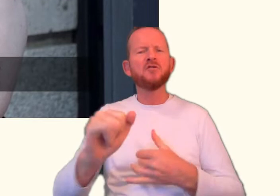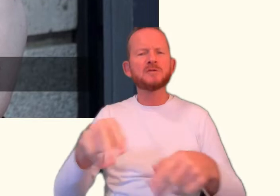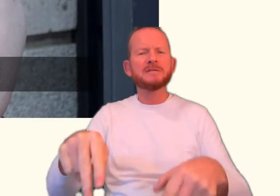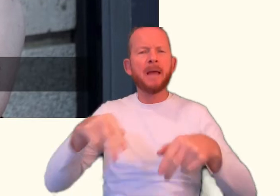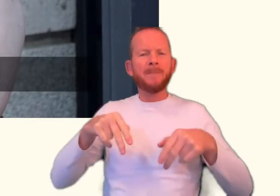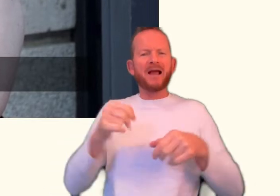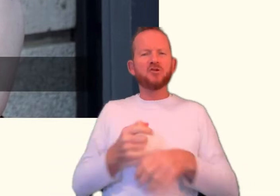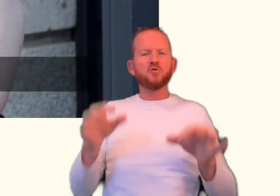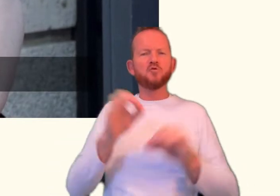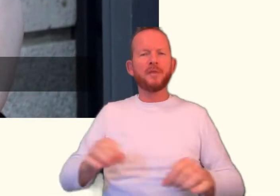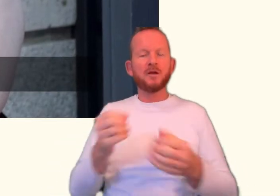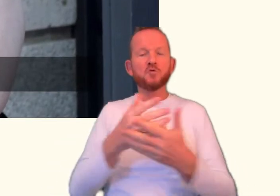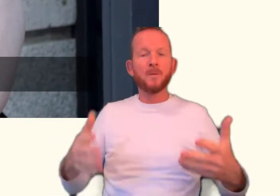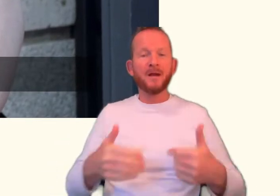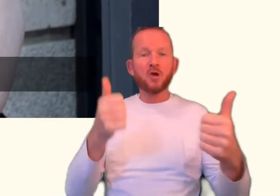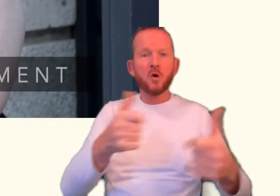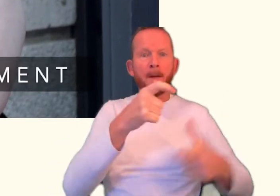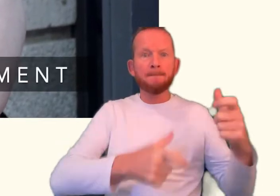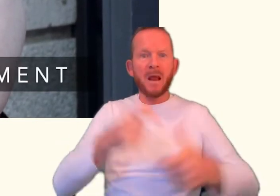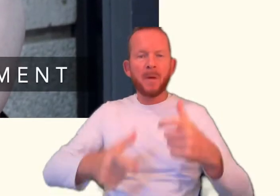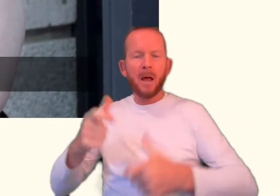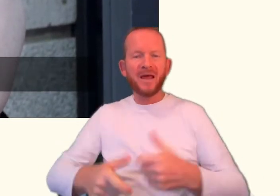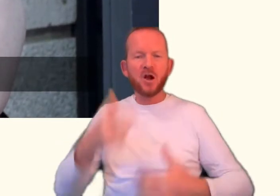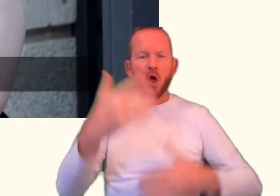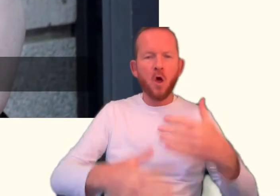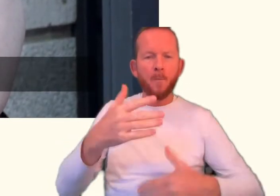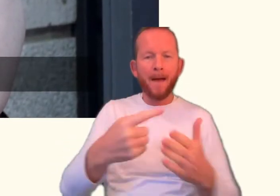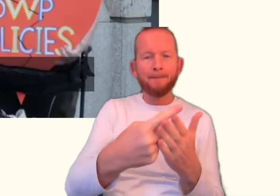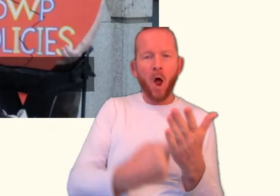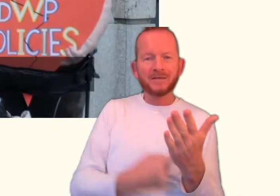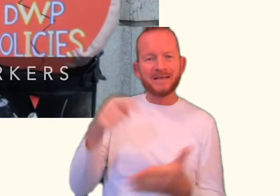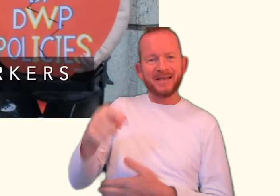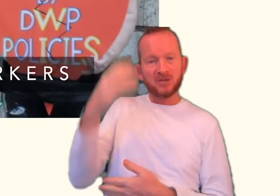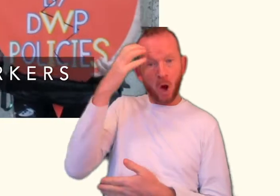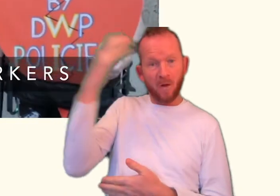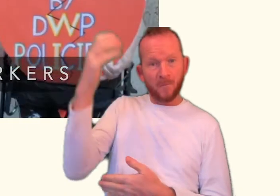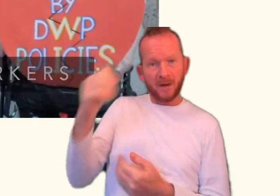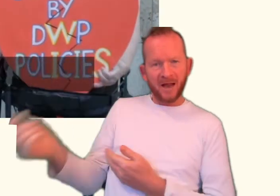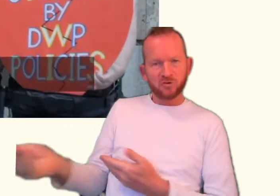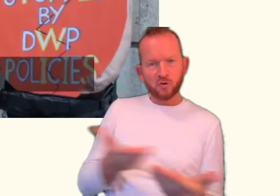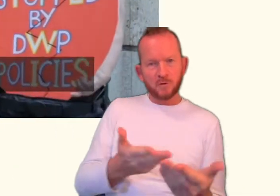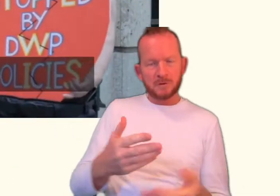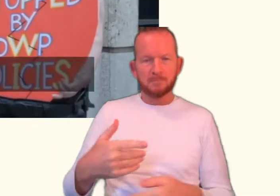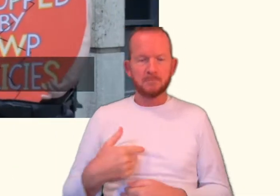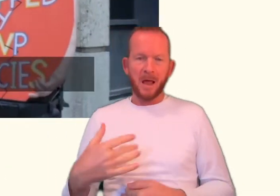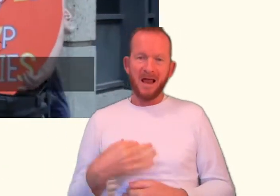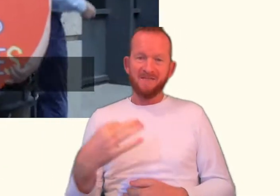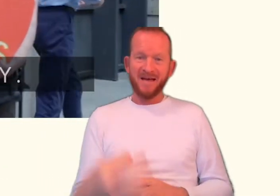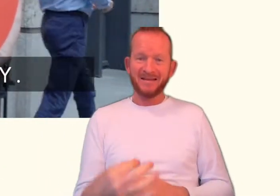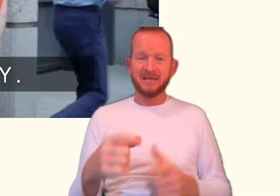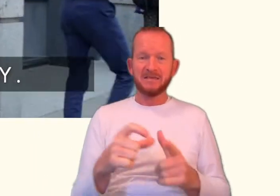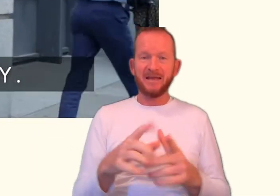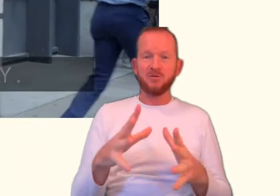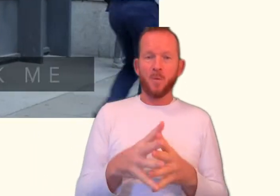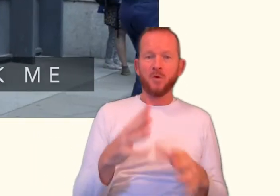many good people are being hurt by the policies that this government has introduced. I invited the DW workers to sign off the next